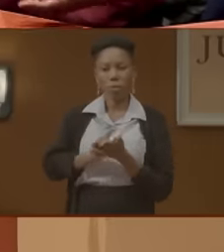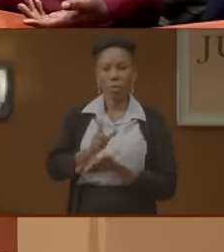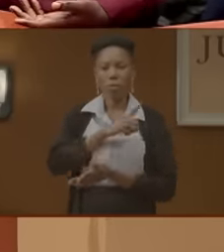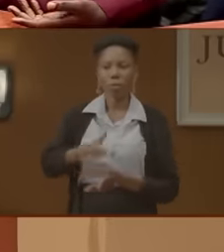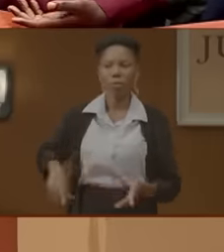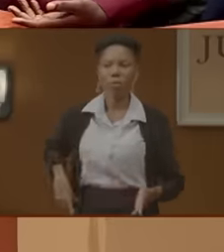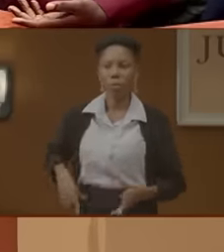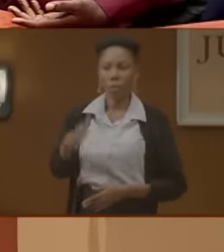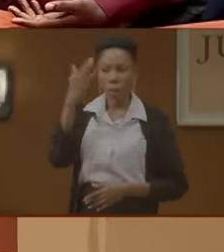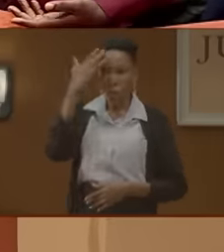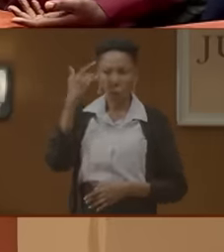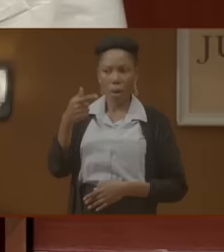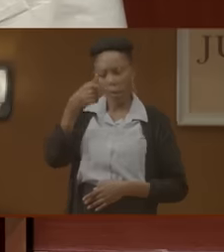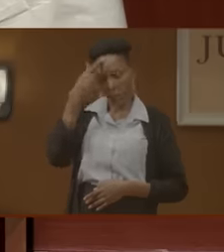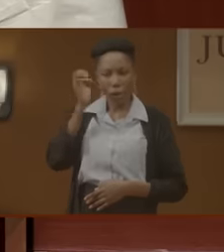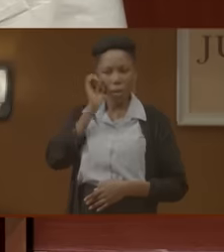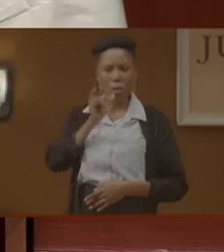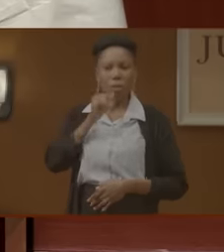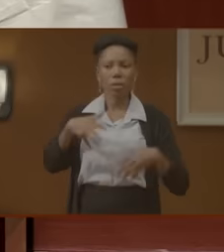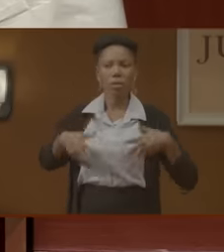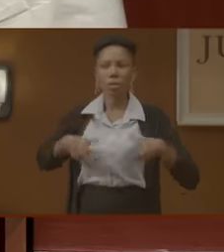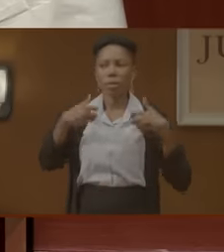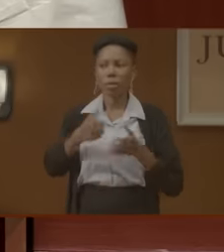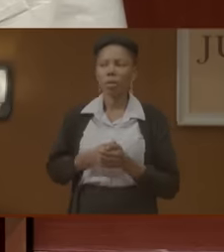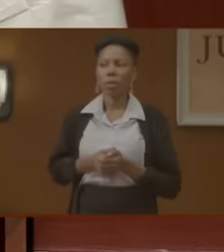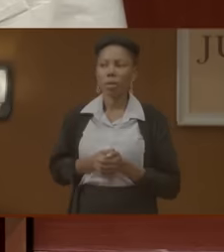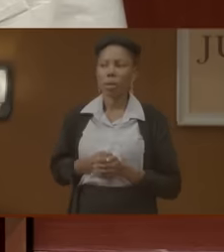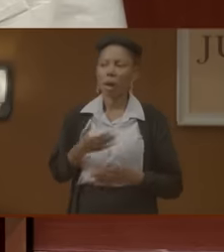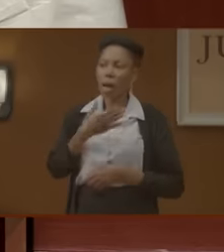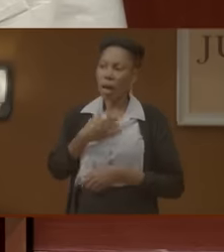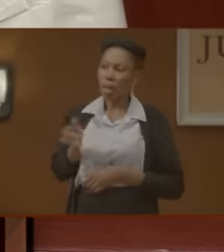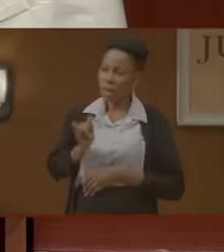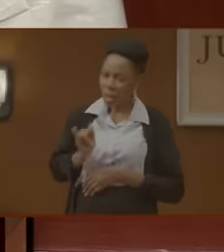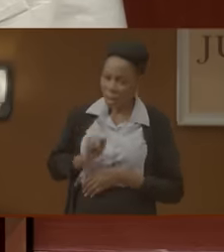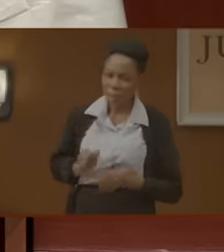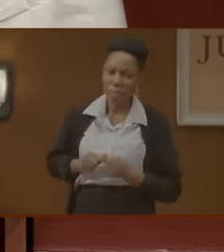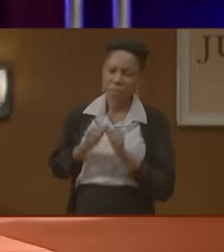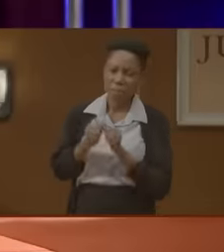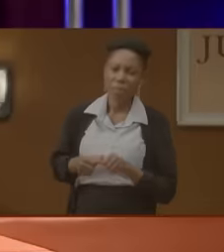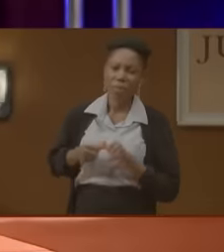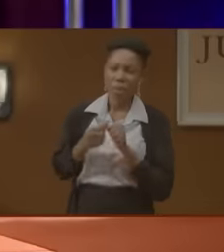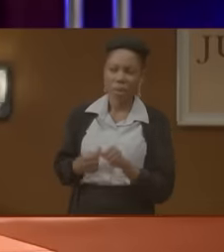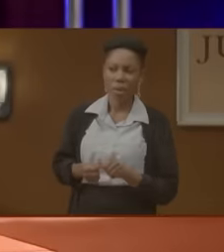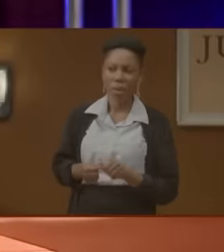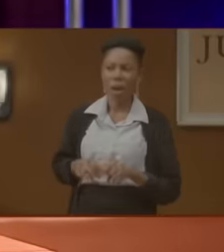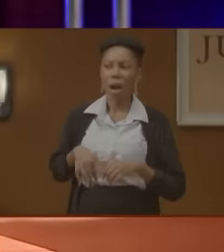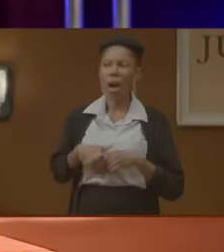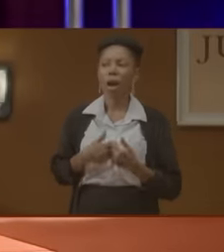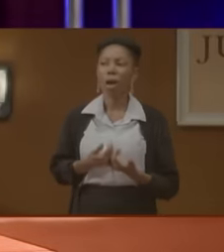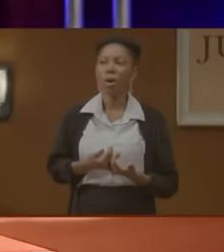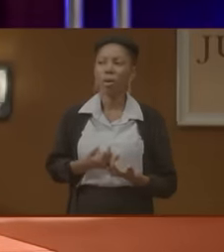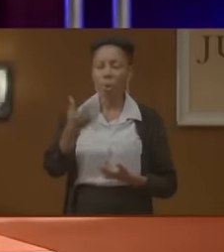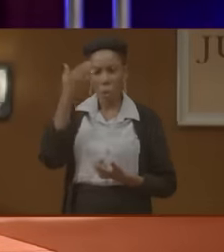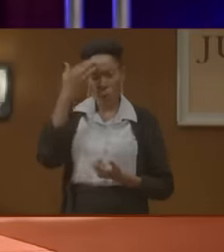because she's temperamental. They gave us another quick notice. We came to this place that we were. It was still on and on. Now, her kind of lifestyle is something